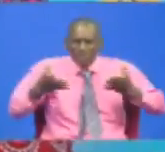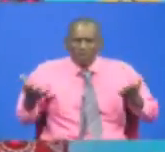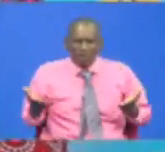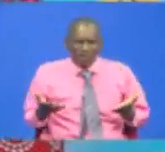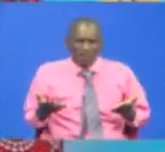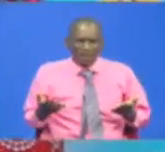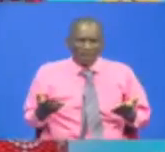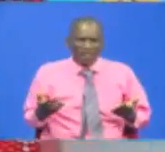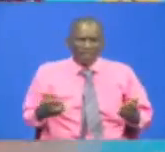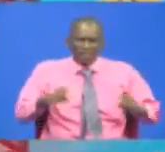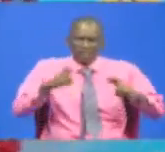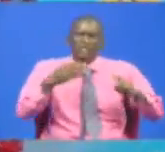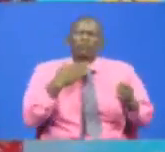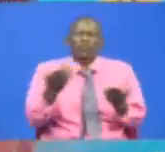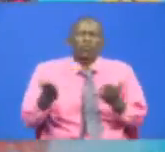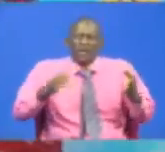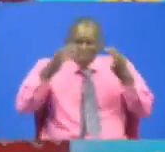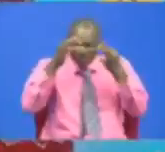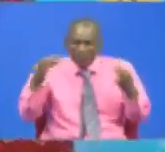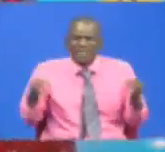Wanatafuta ni wapi hiyo harusi iko.